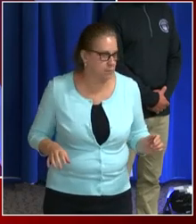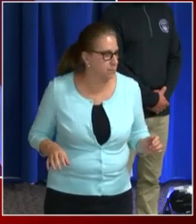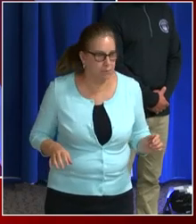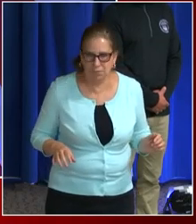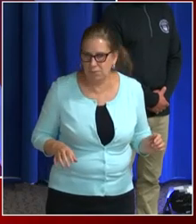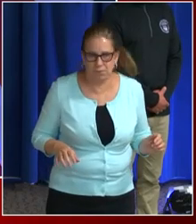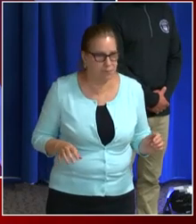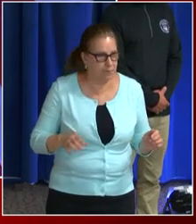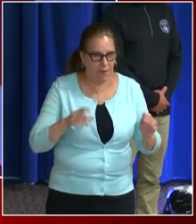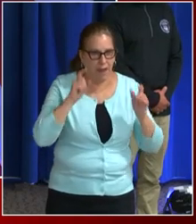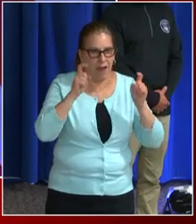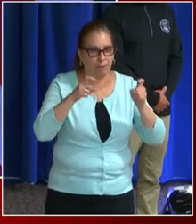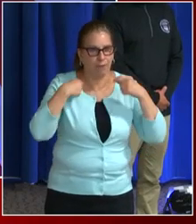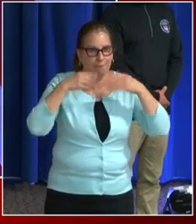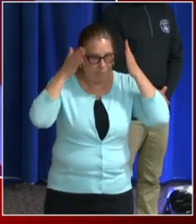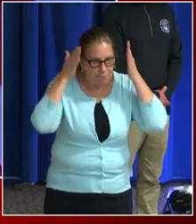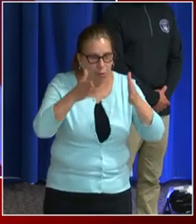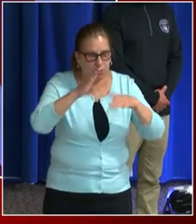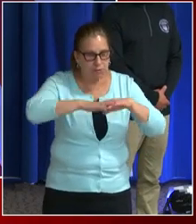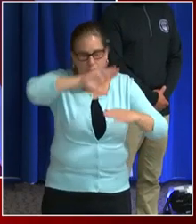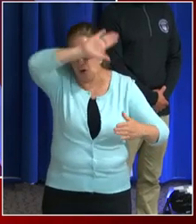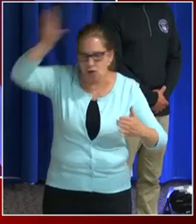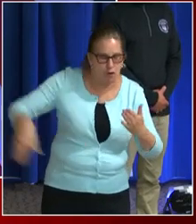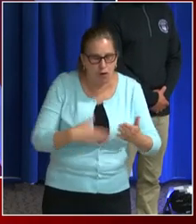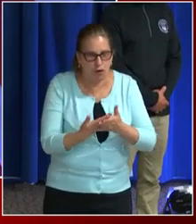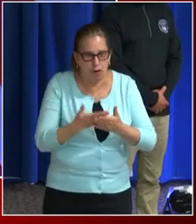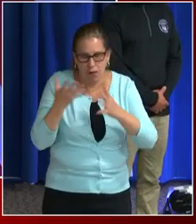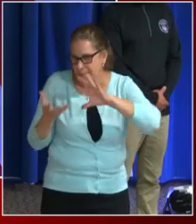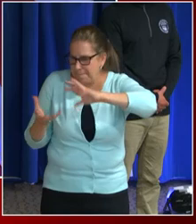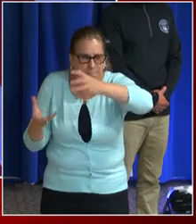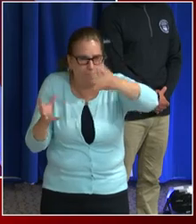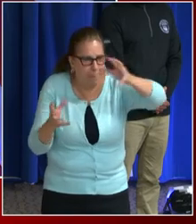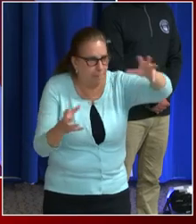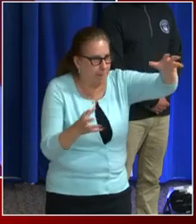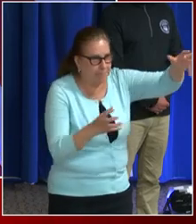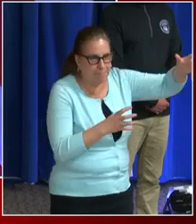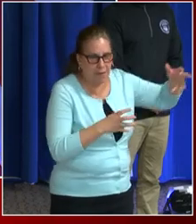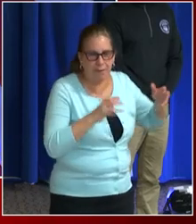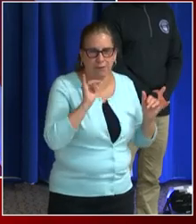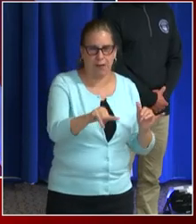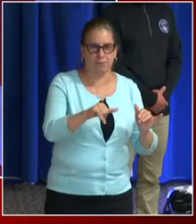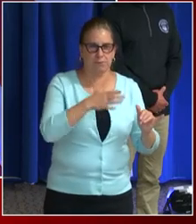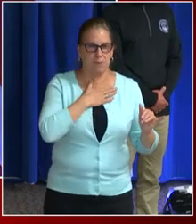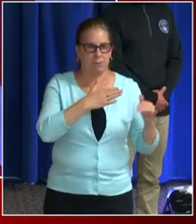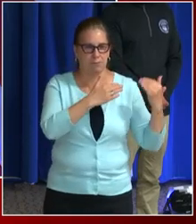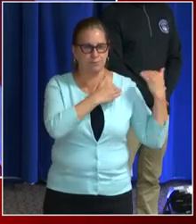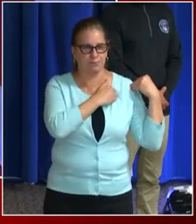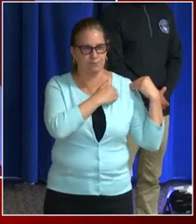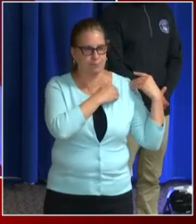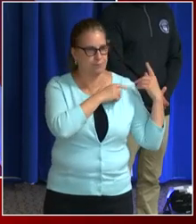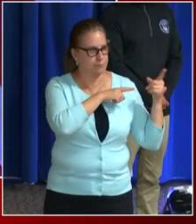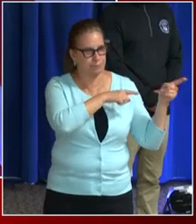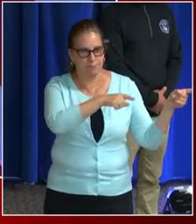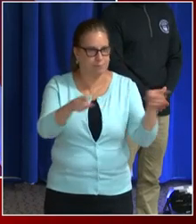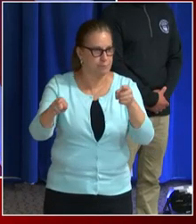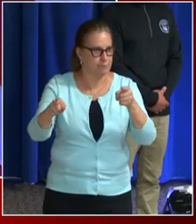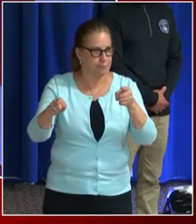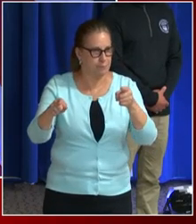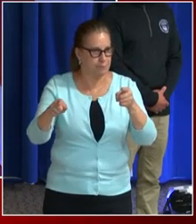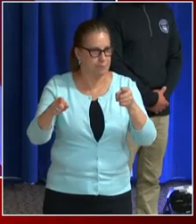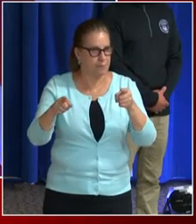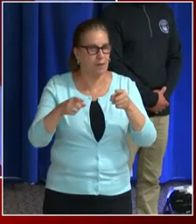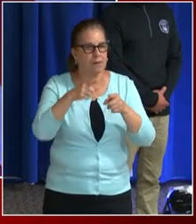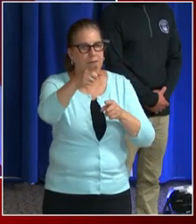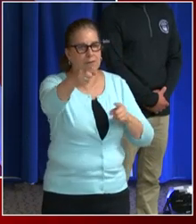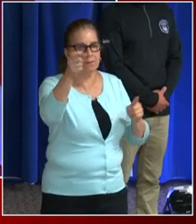all. Yes. One last, Mayor Bowser, did the president's ominous message, as you described it,